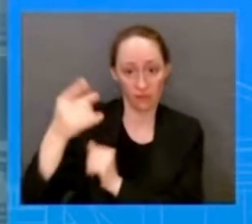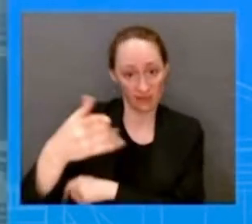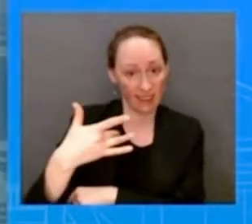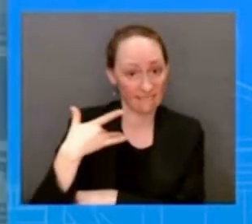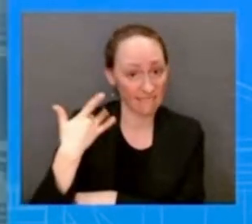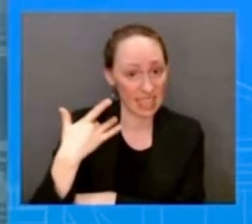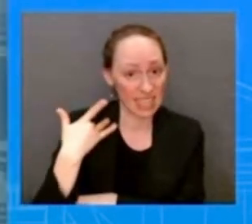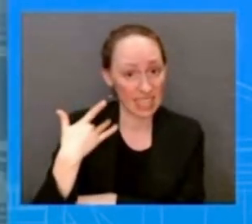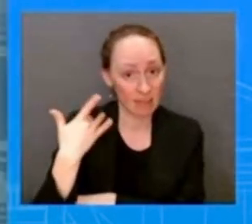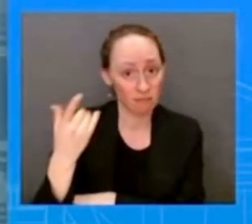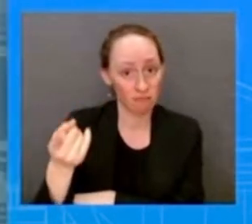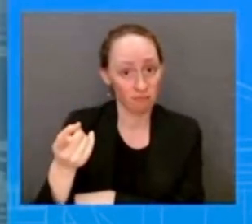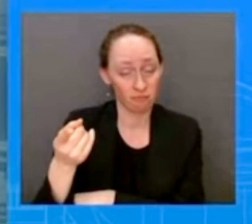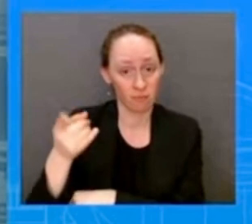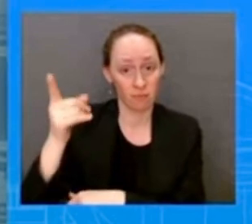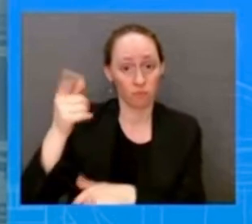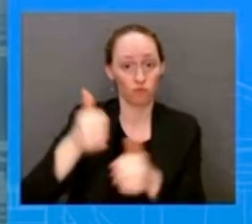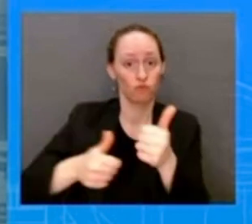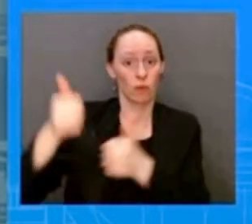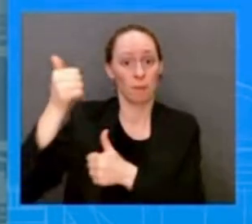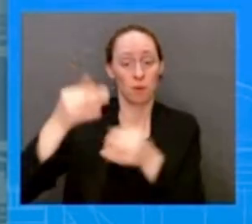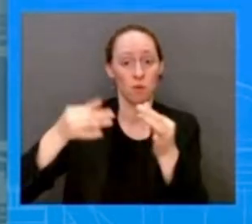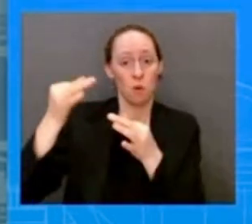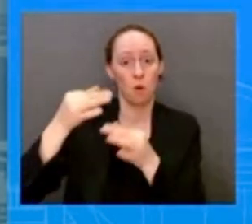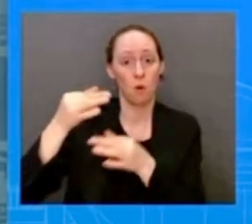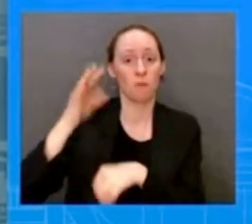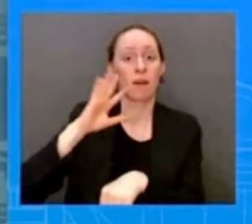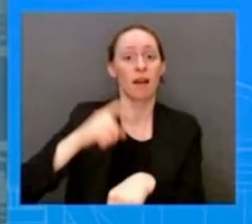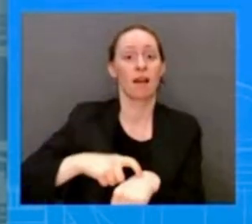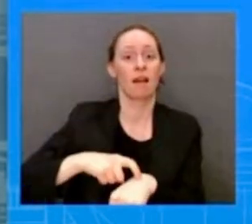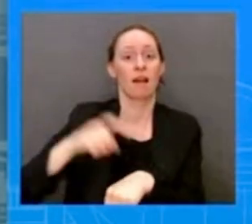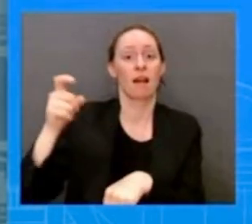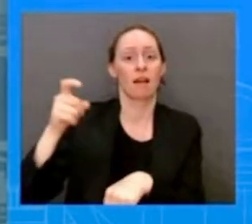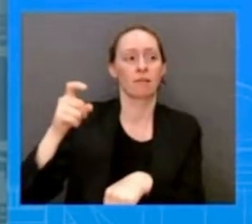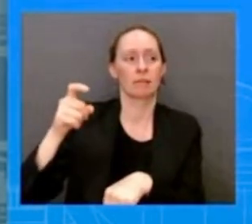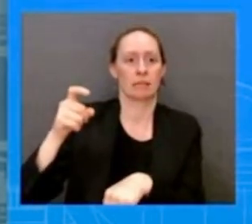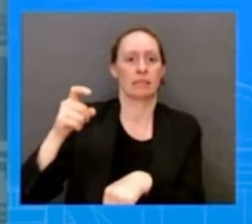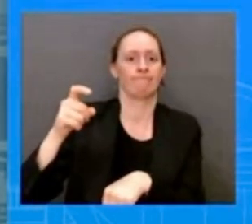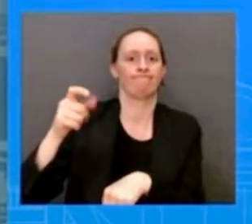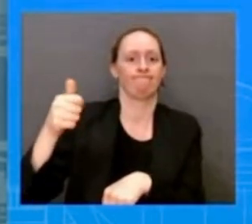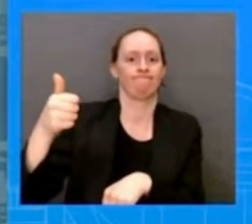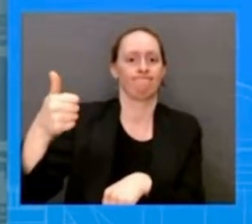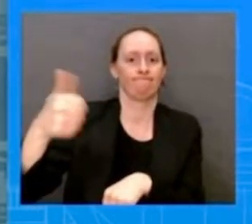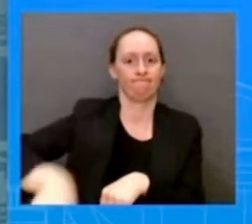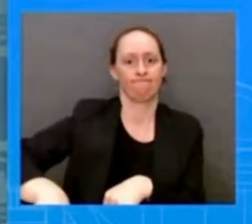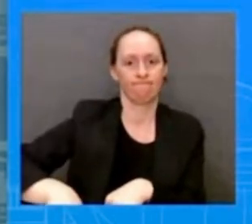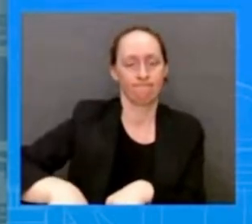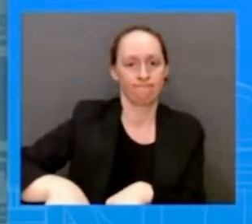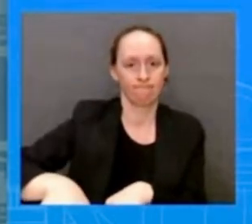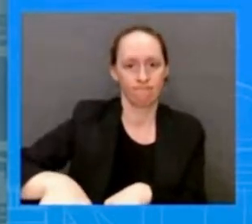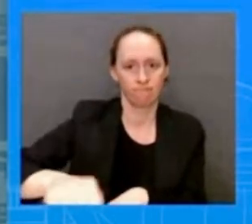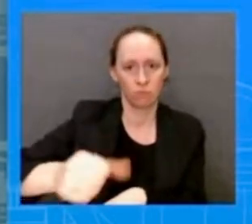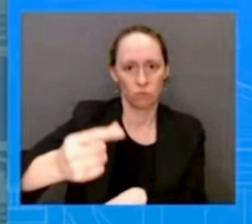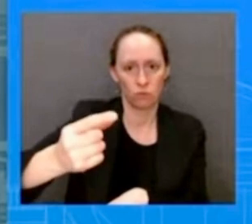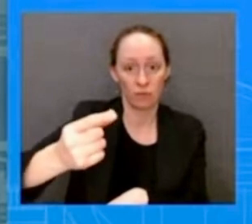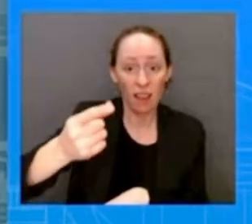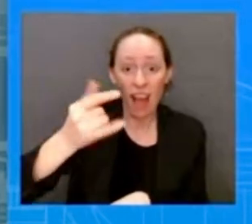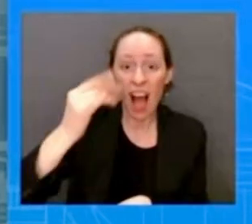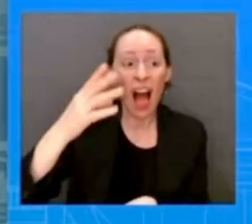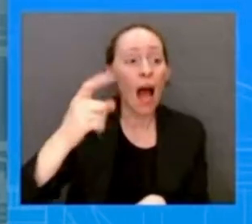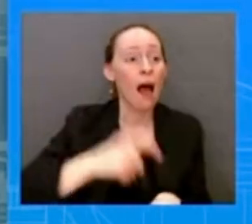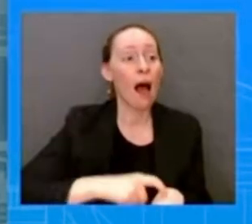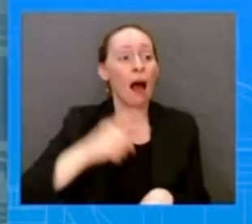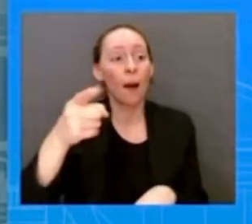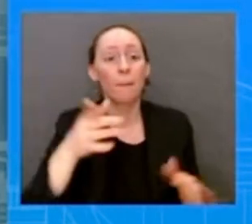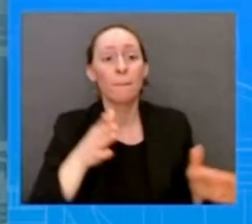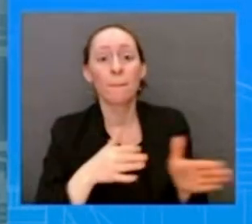is that the president does not know how the Supreme Court will rule. That's of course. We never know in any